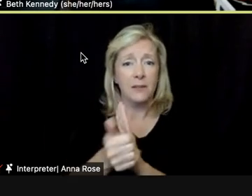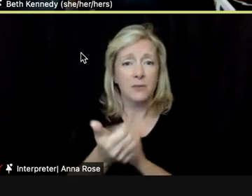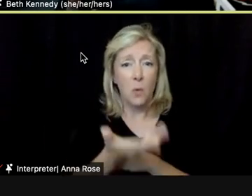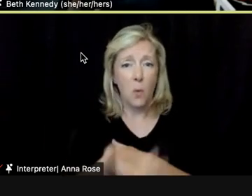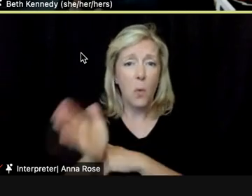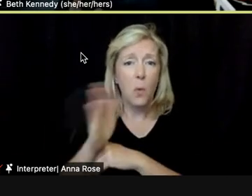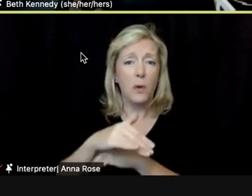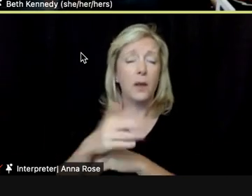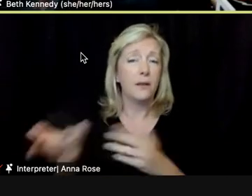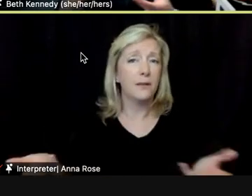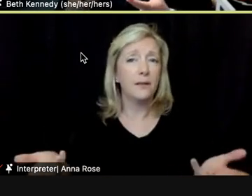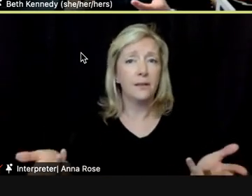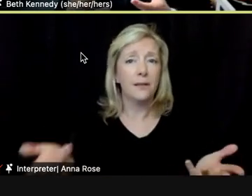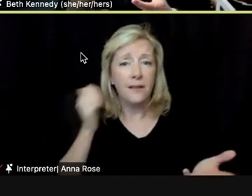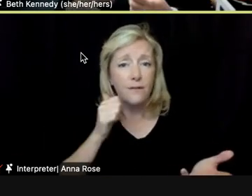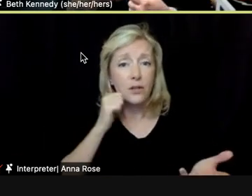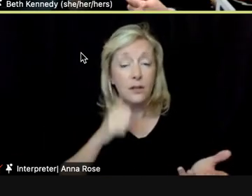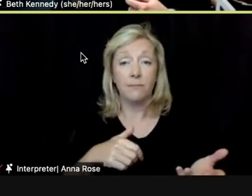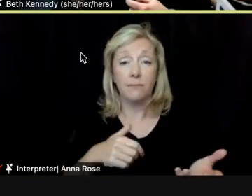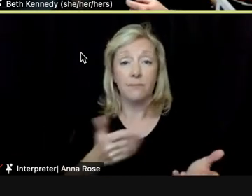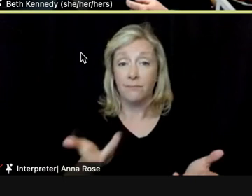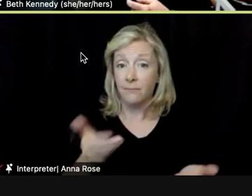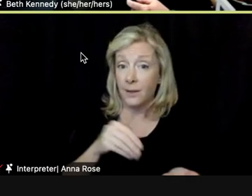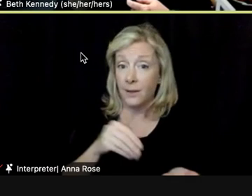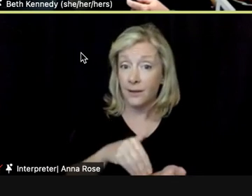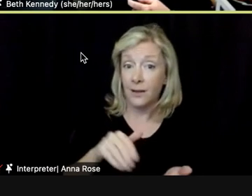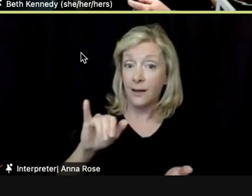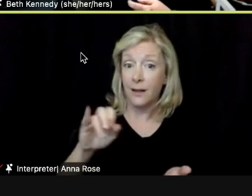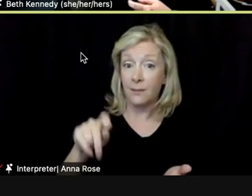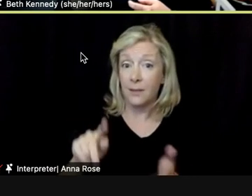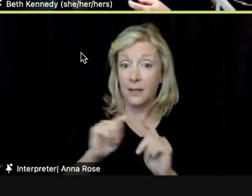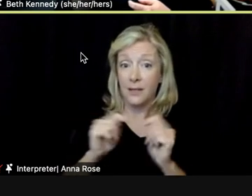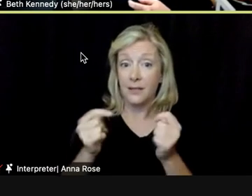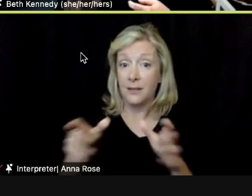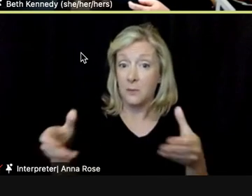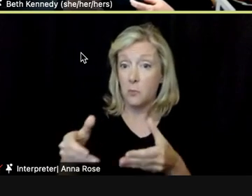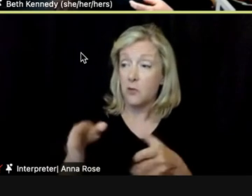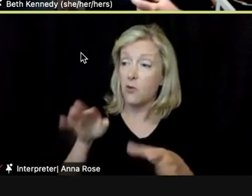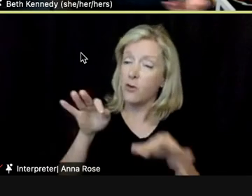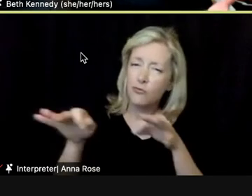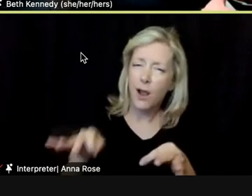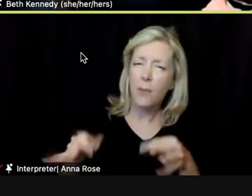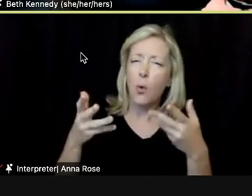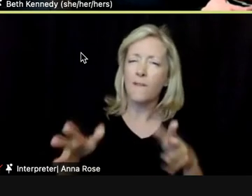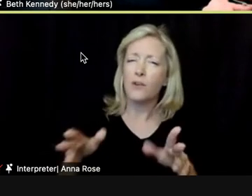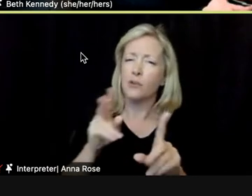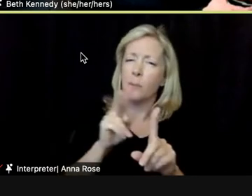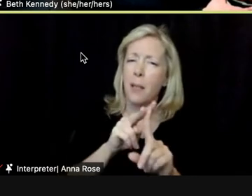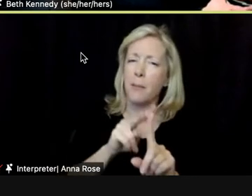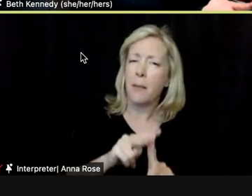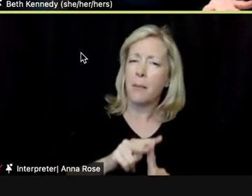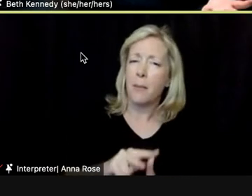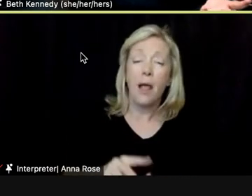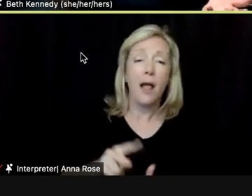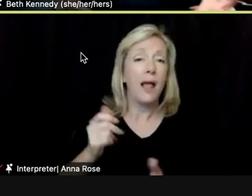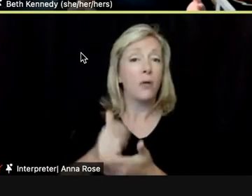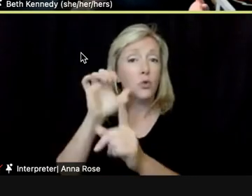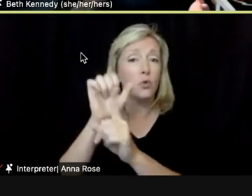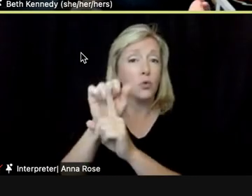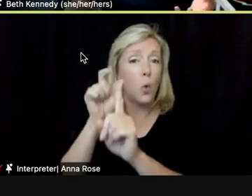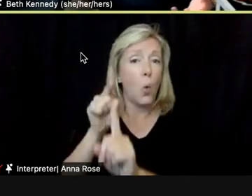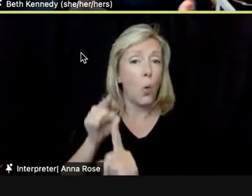And that's, again, you meet as an IEP team and you're like, goal met, goal met, goal met, because the intervener has been